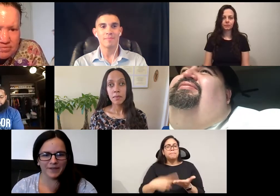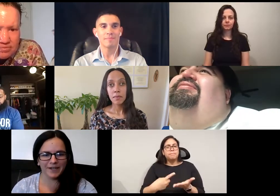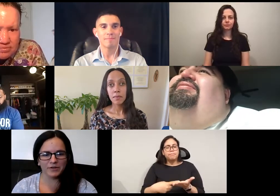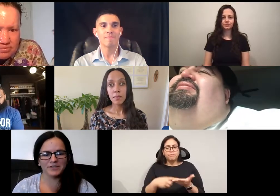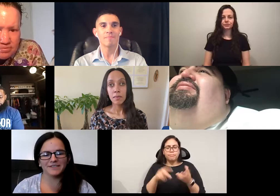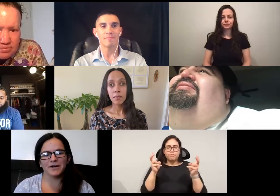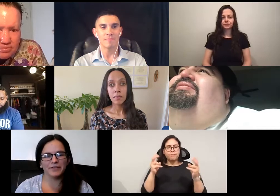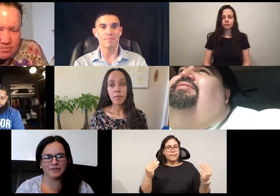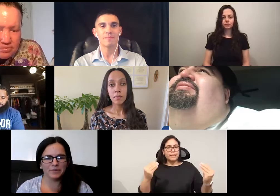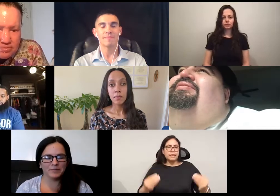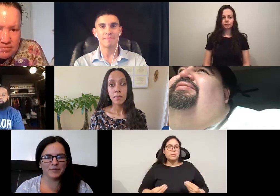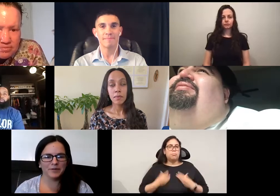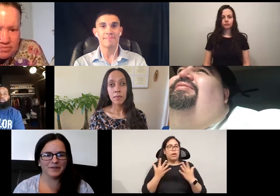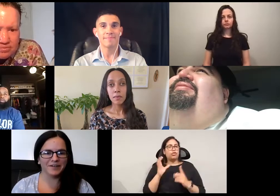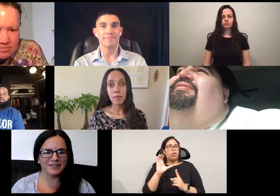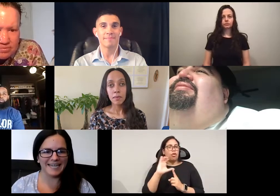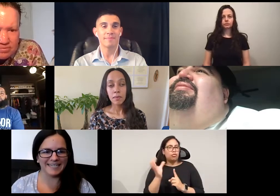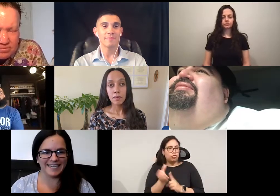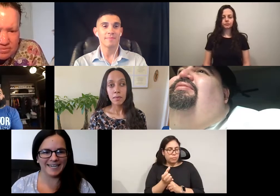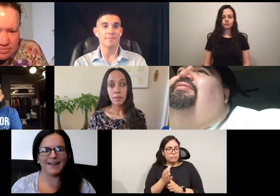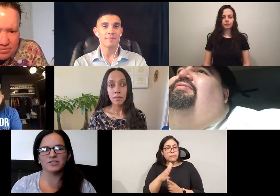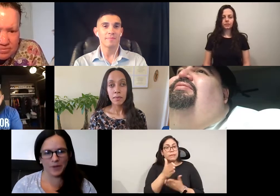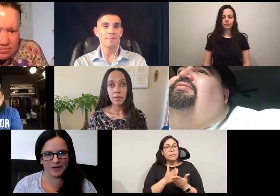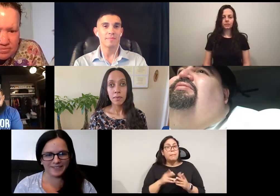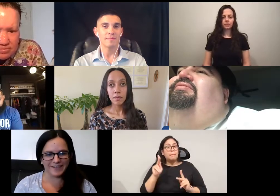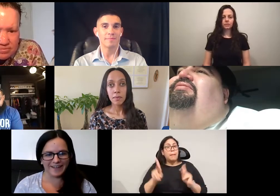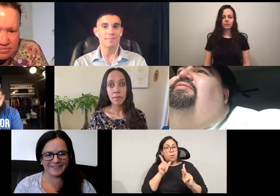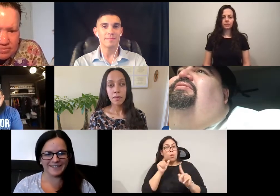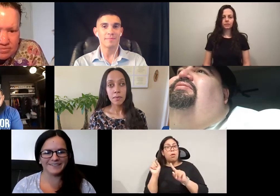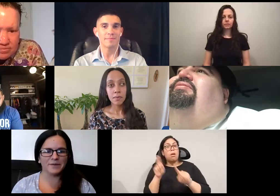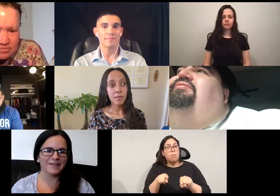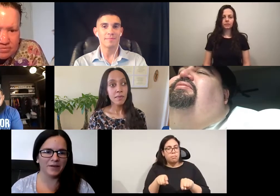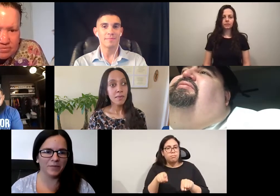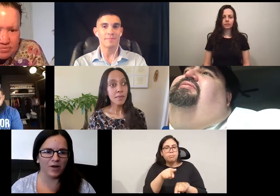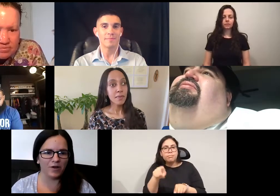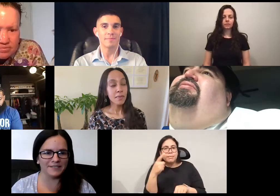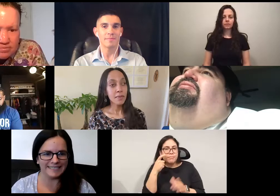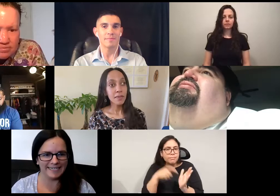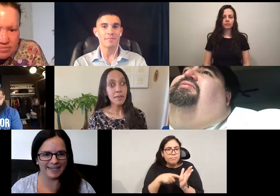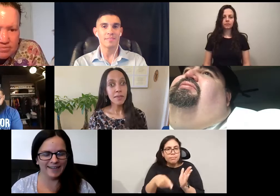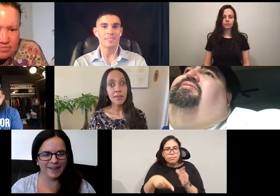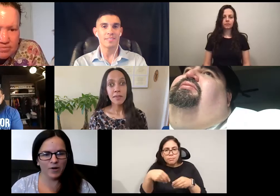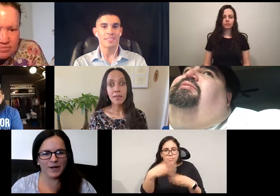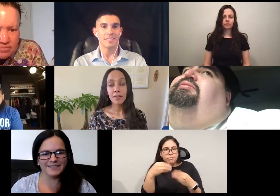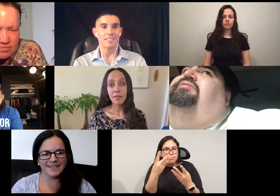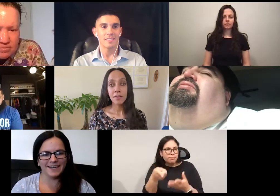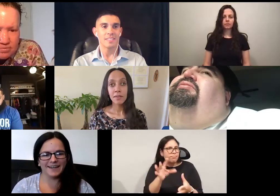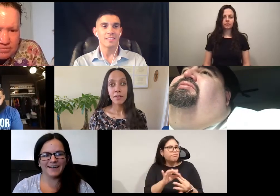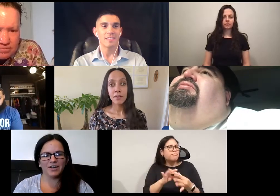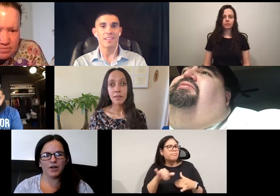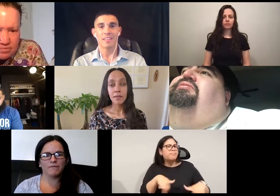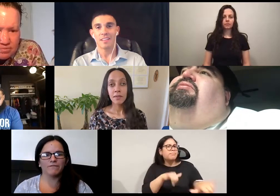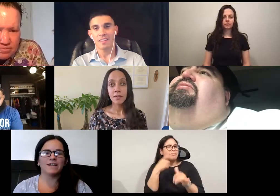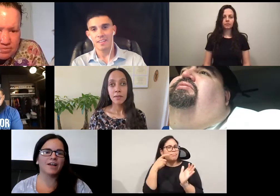culture, several of the people that have attended have spoken to this, and it's something that we all see. We